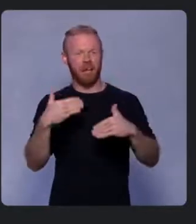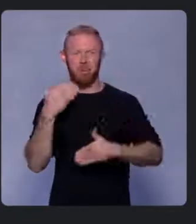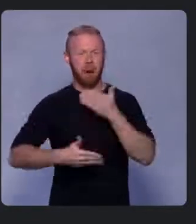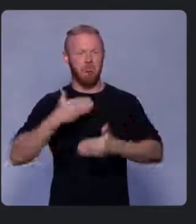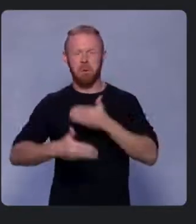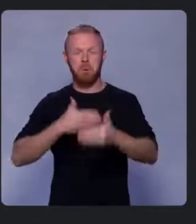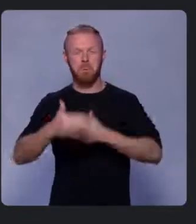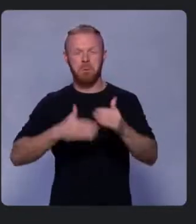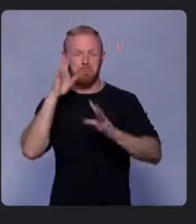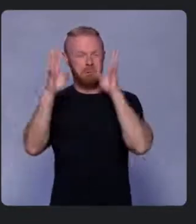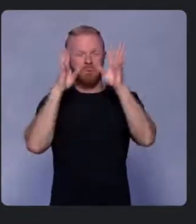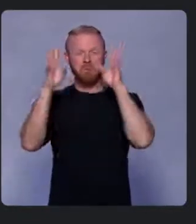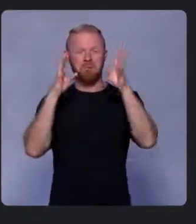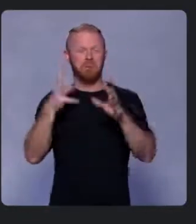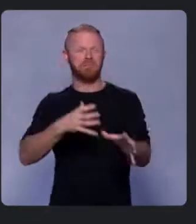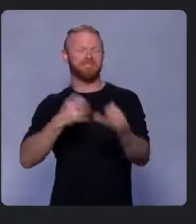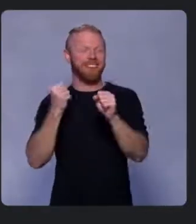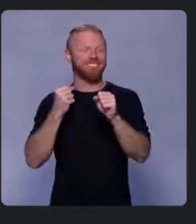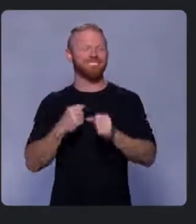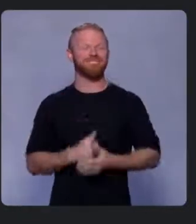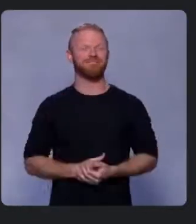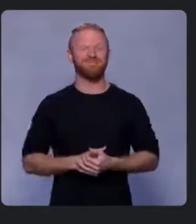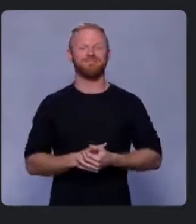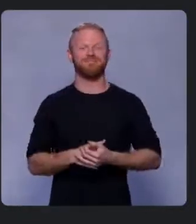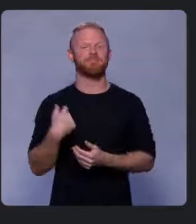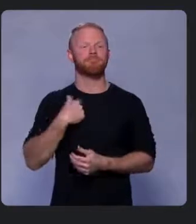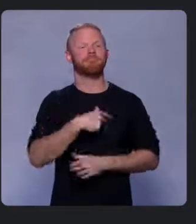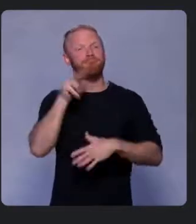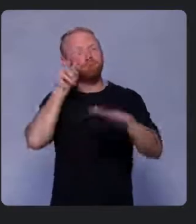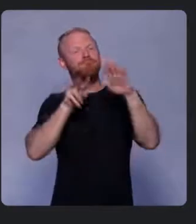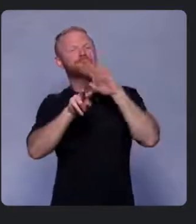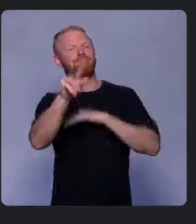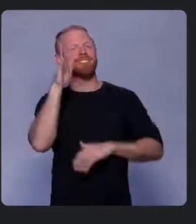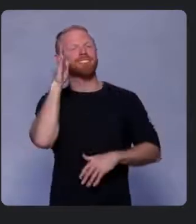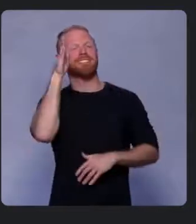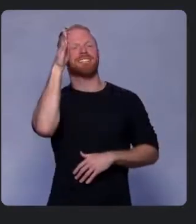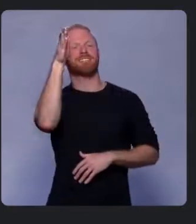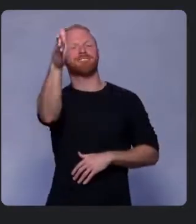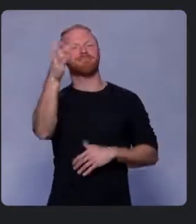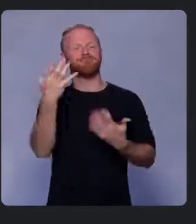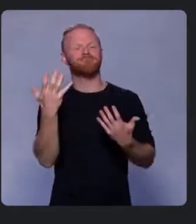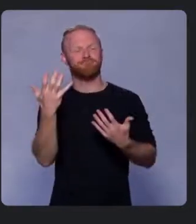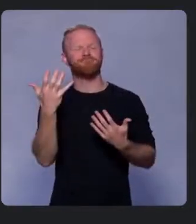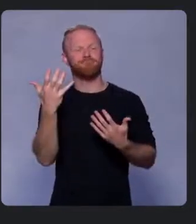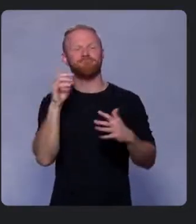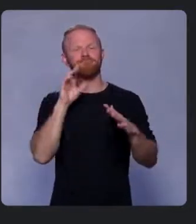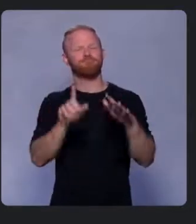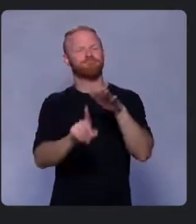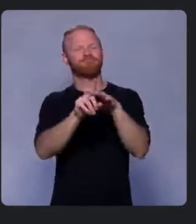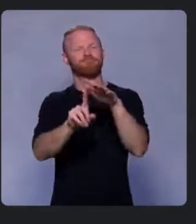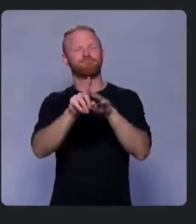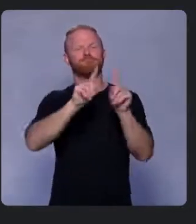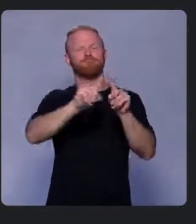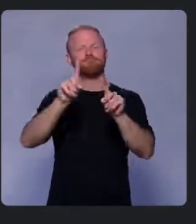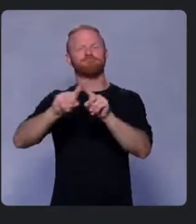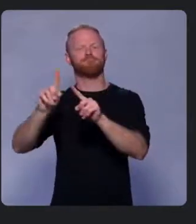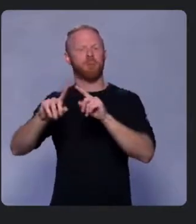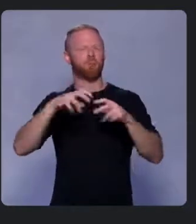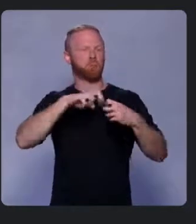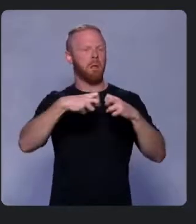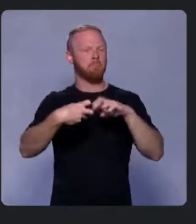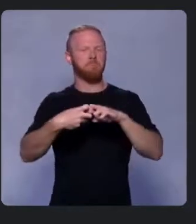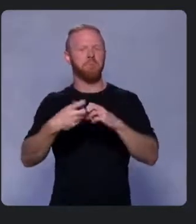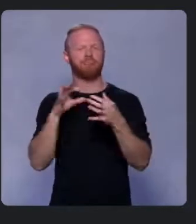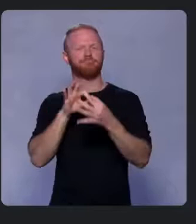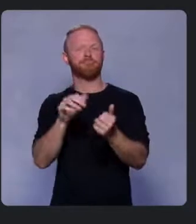of innovation. As we look further into the future, there are types of problems that classical computing